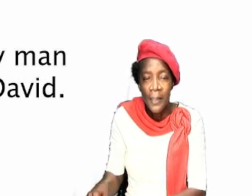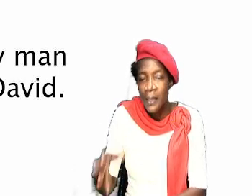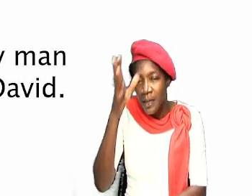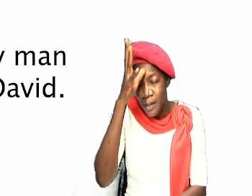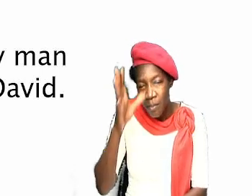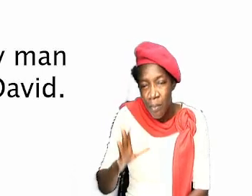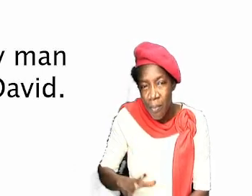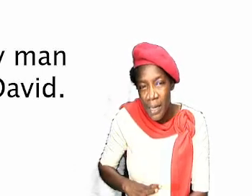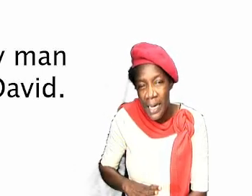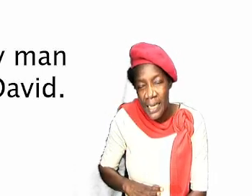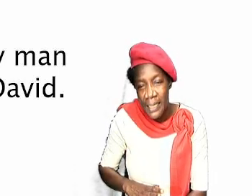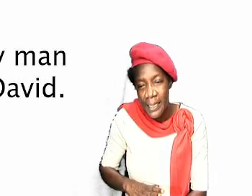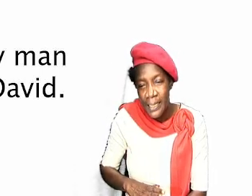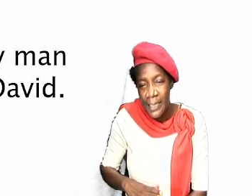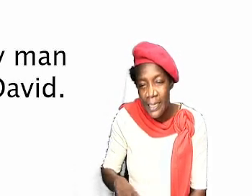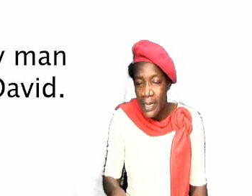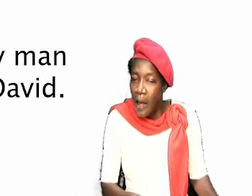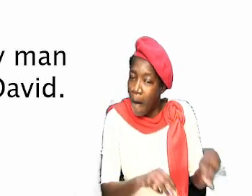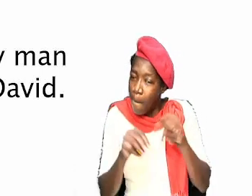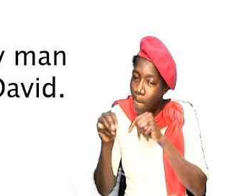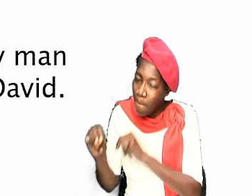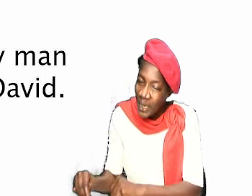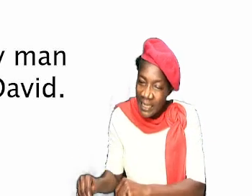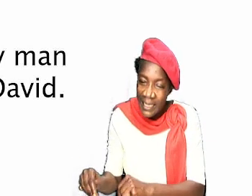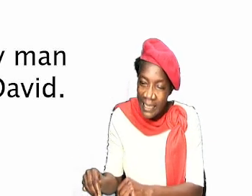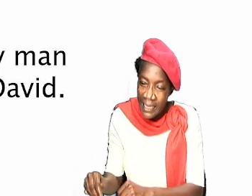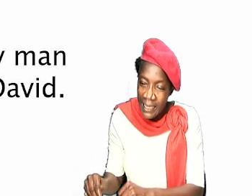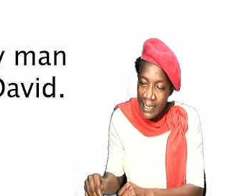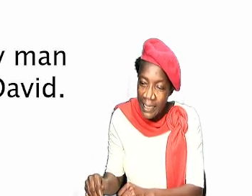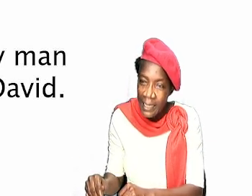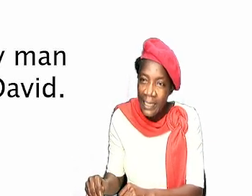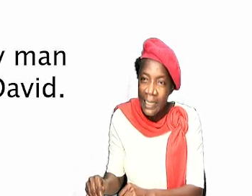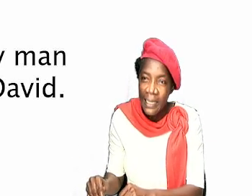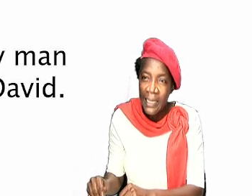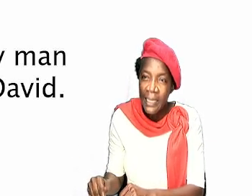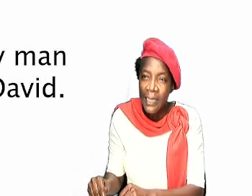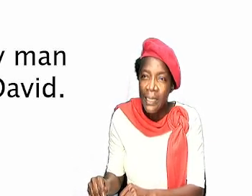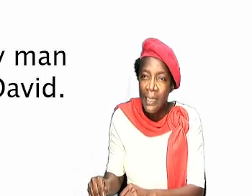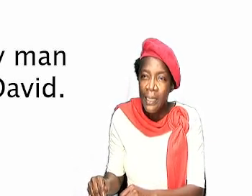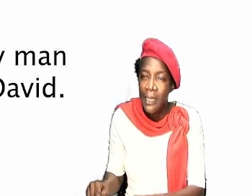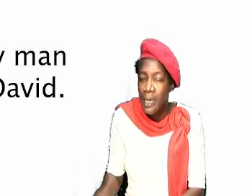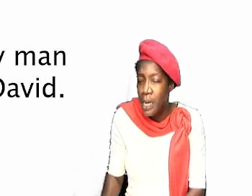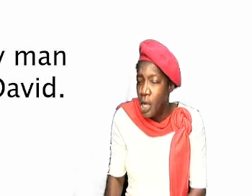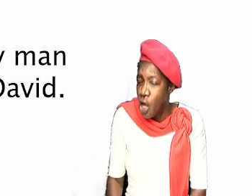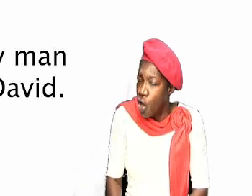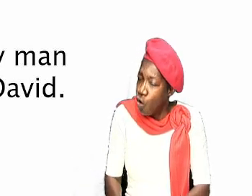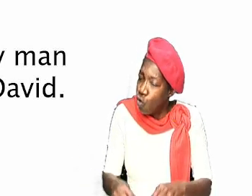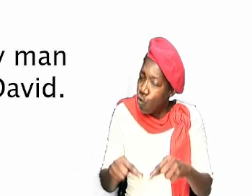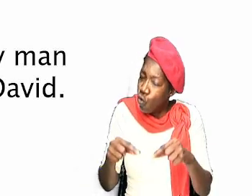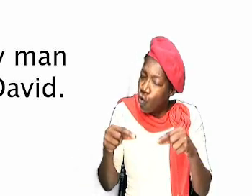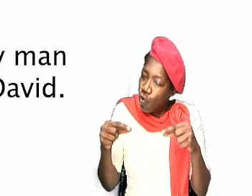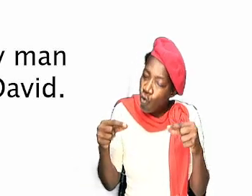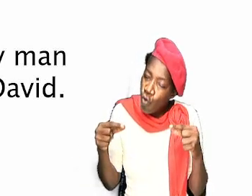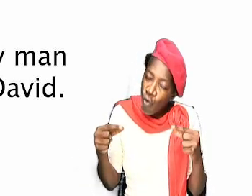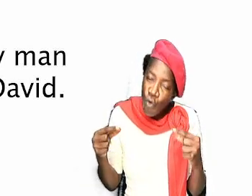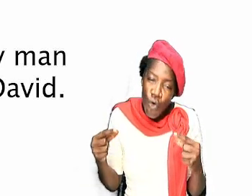When we say talk about mighty man, you know, we're talking about possessing great and